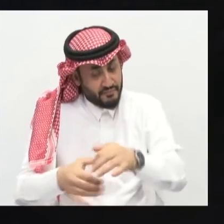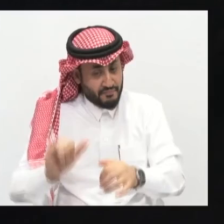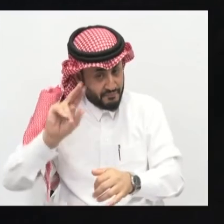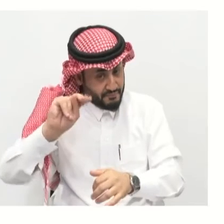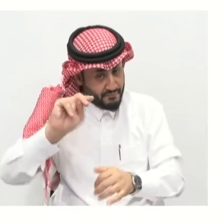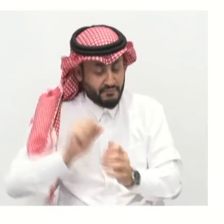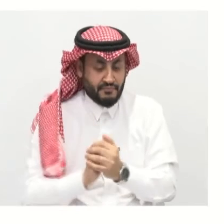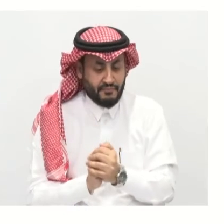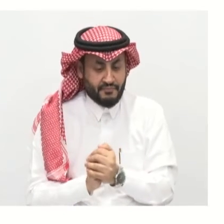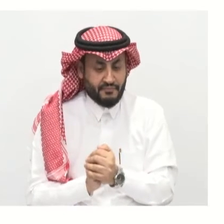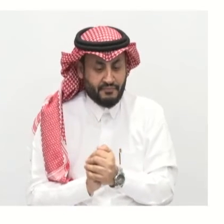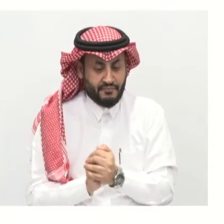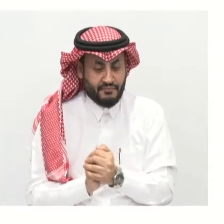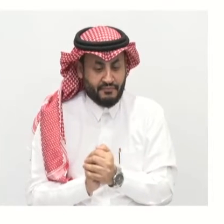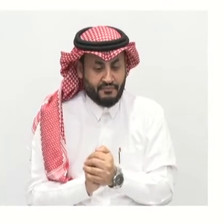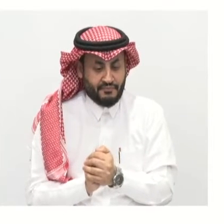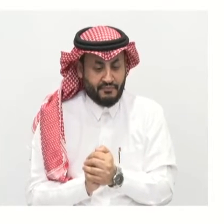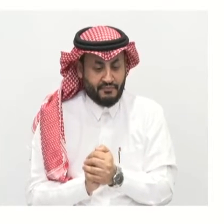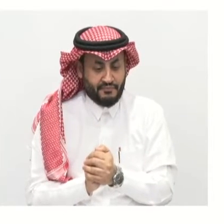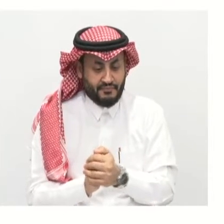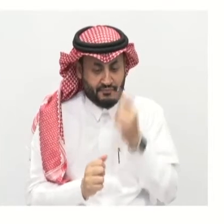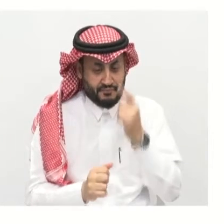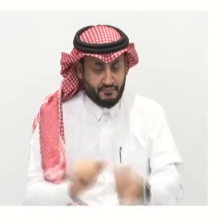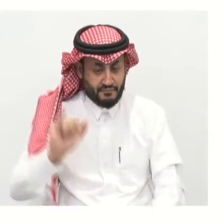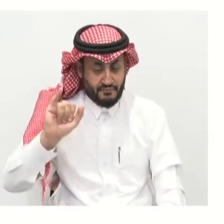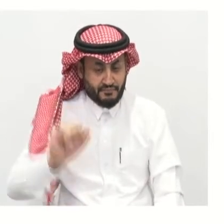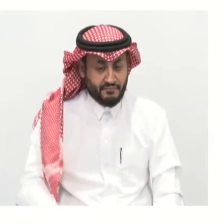Excellent. So we can say, I see